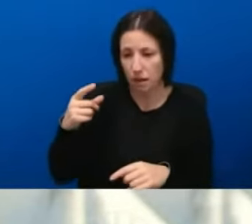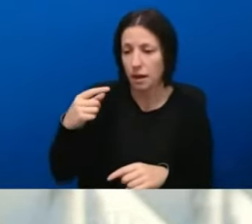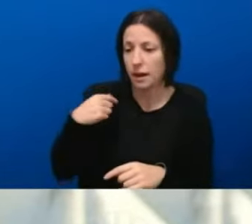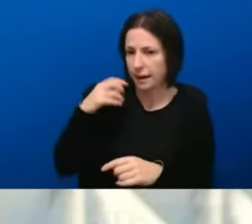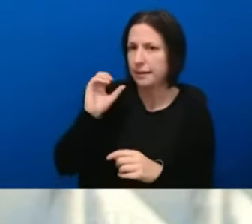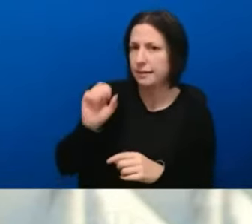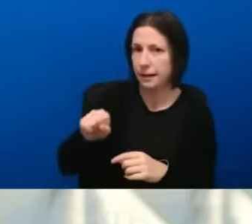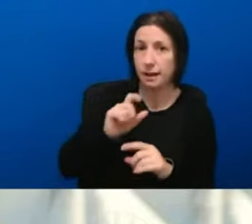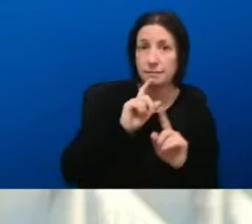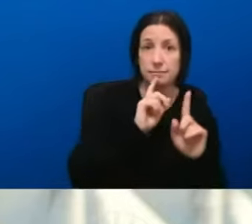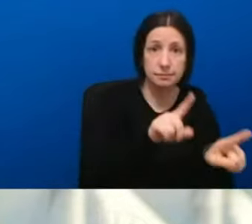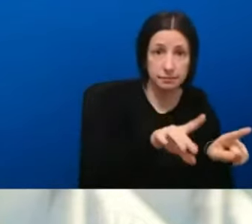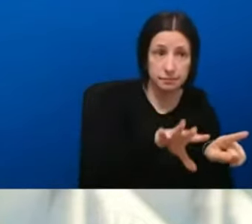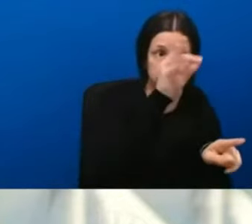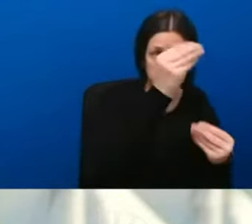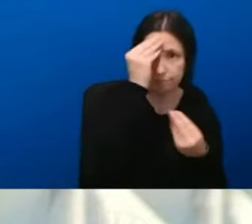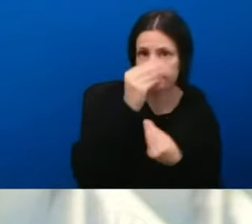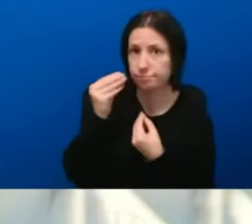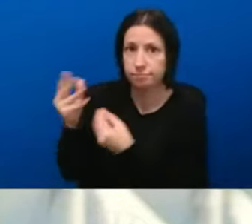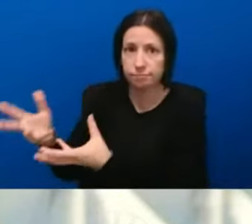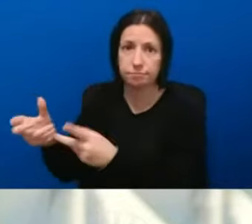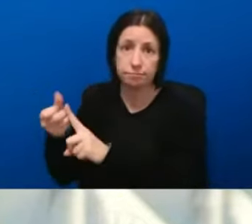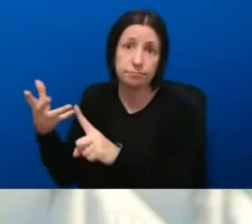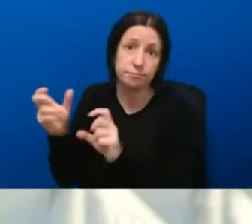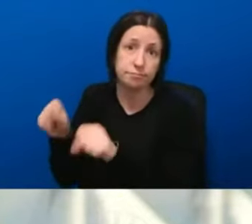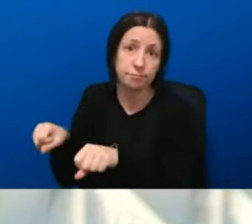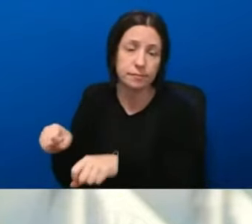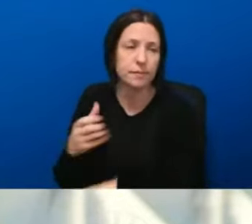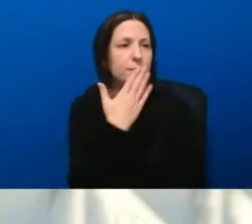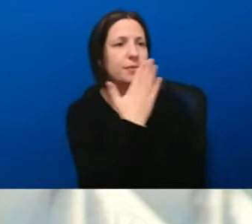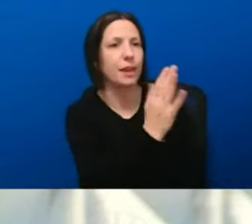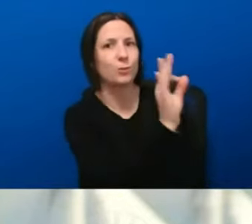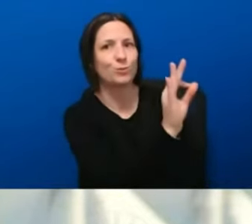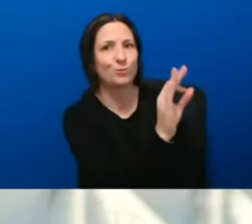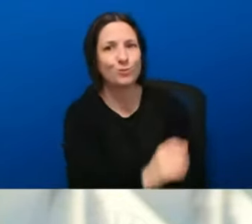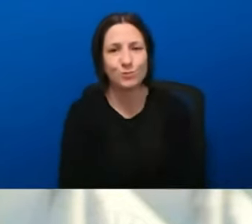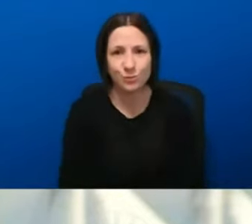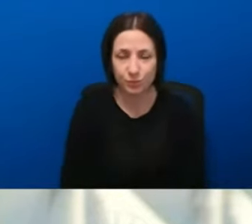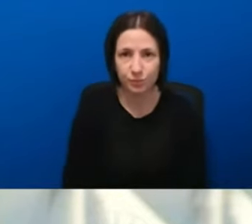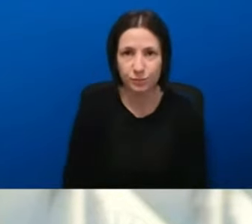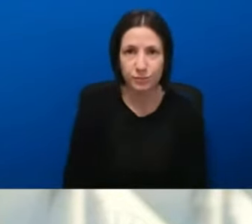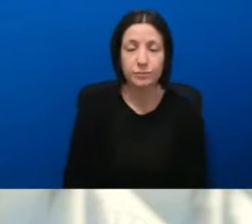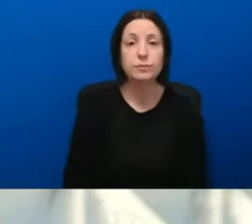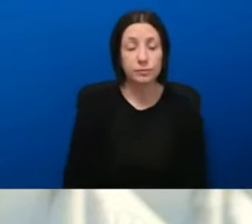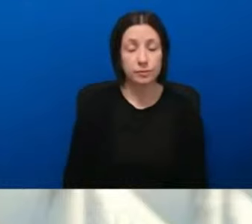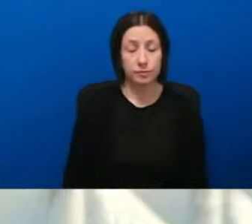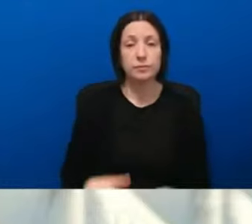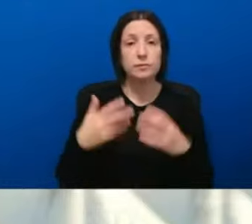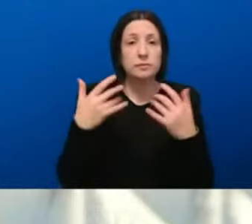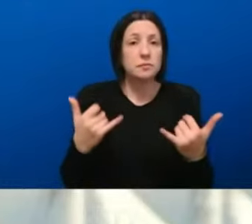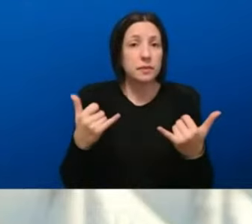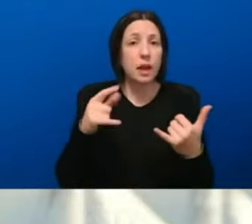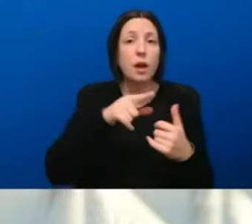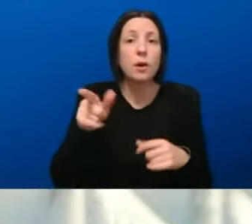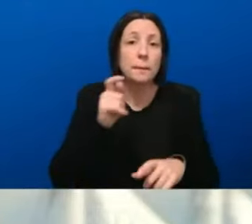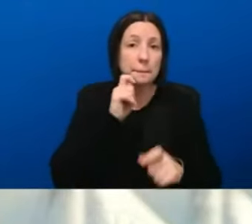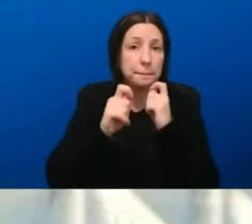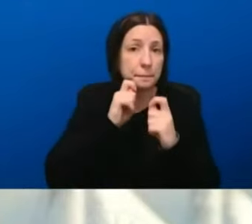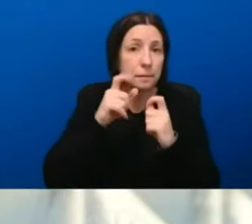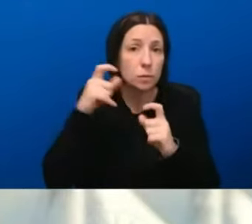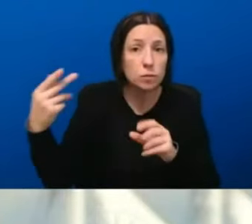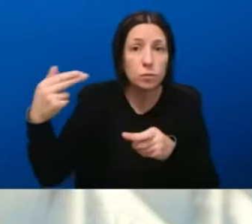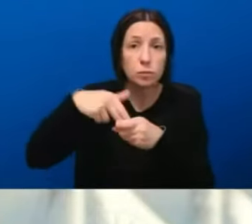can follow up with you and get you a more detailed answer on that question. Thank you. We are going to take questions